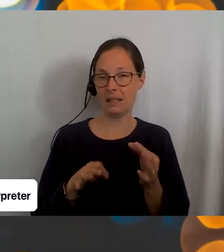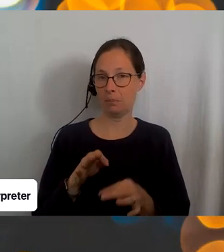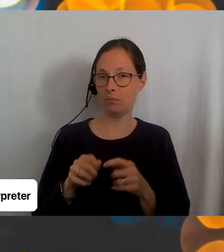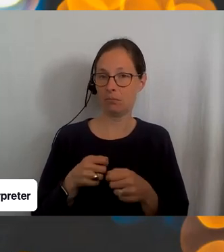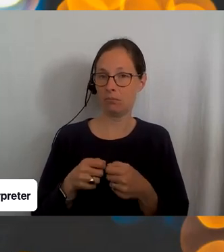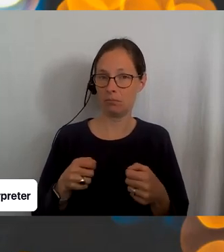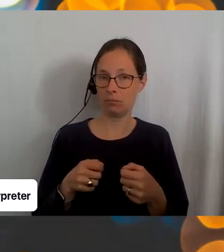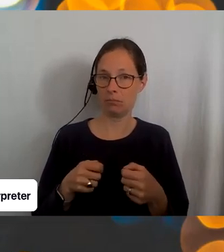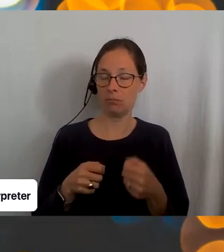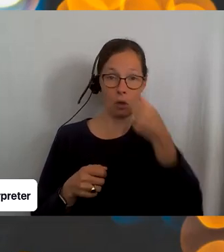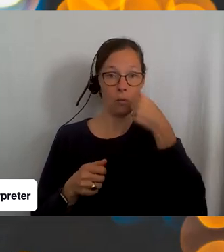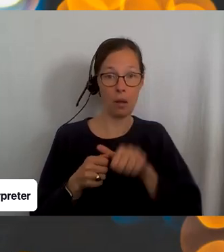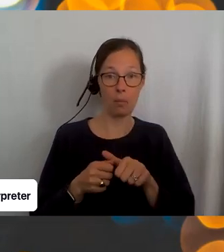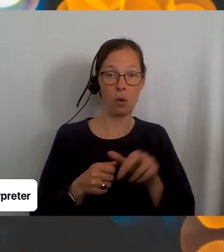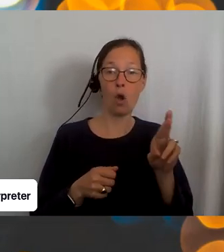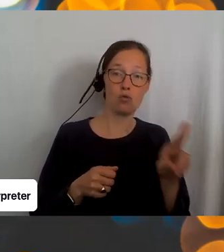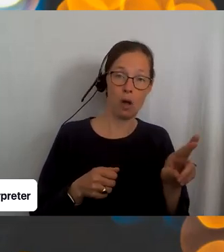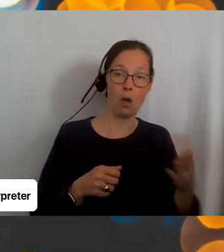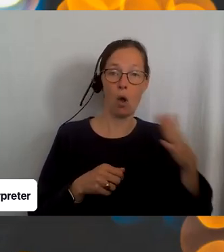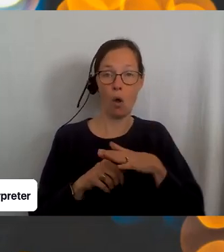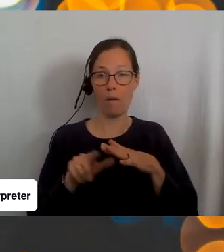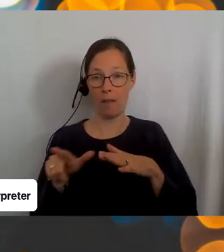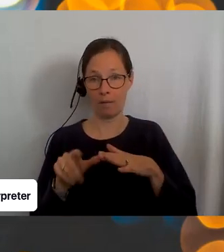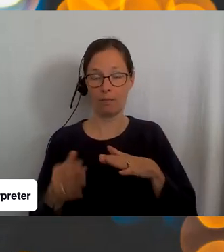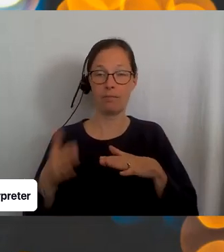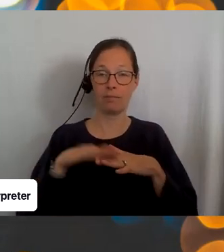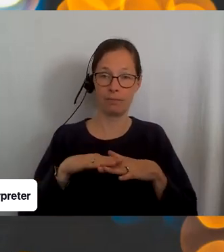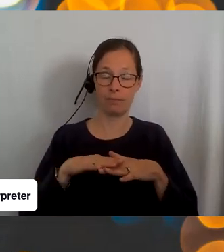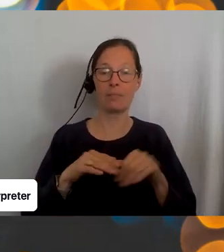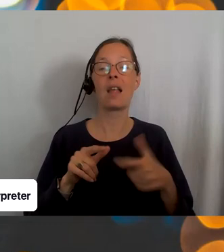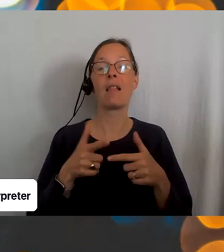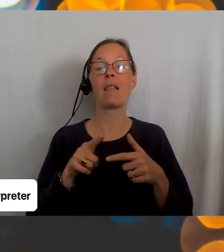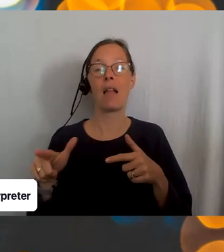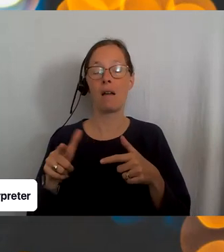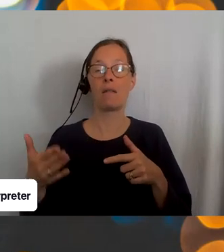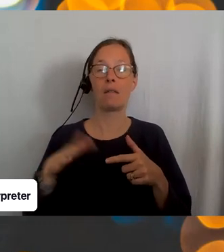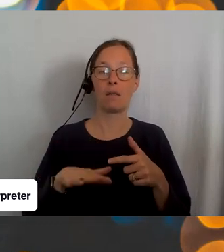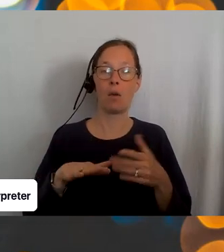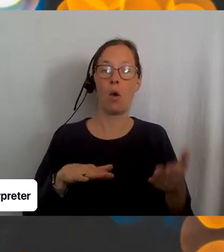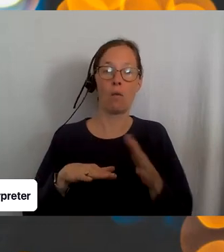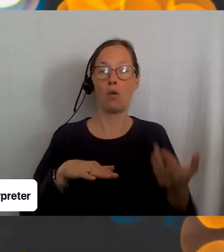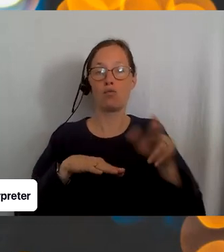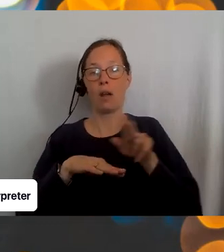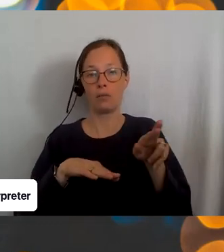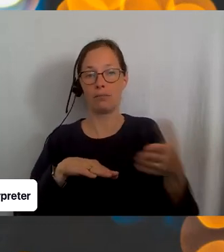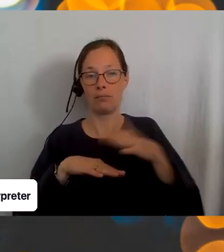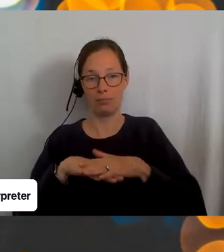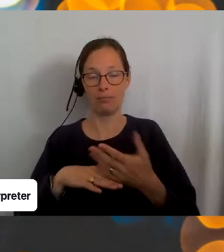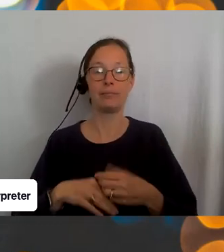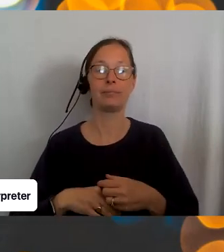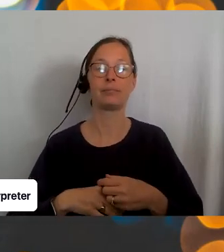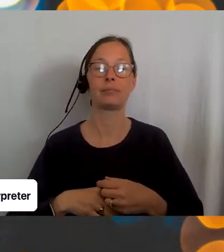Right over left, left over right. When you pull it tight, make sure it's only pulling the strings from the back, not on the loop.